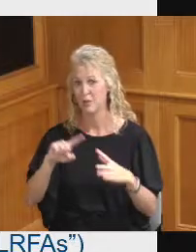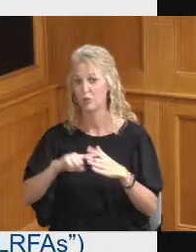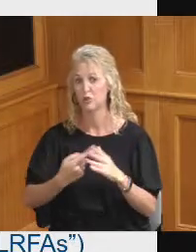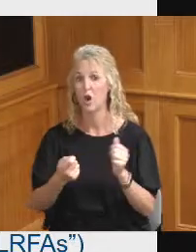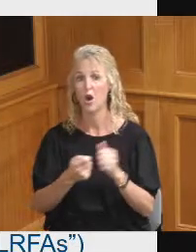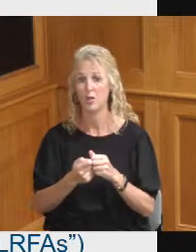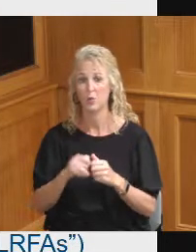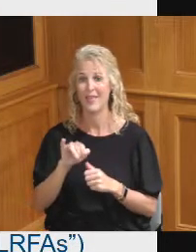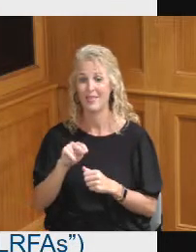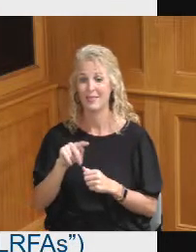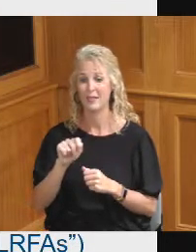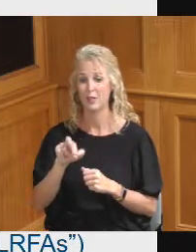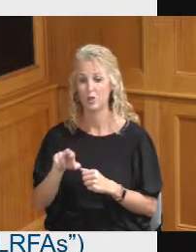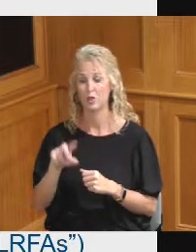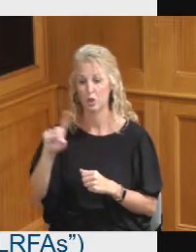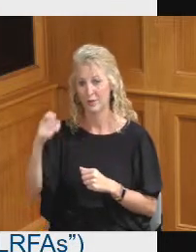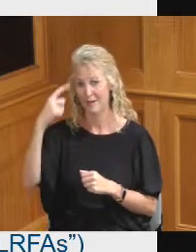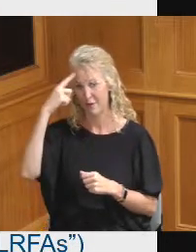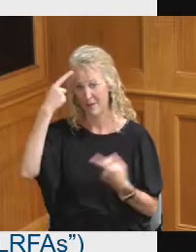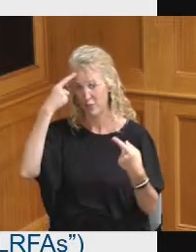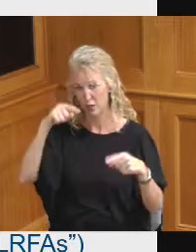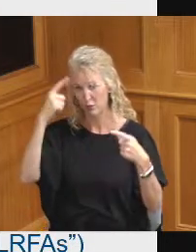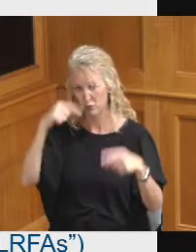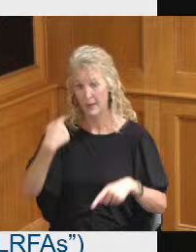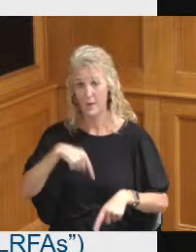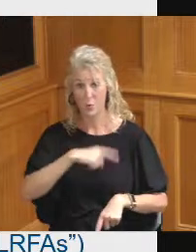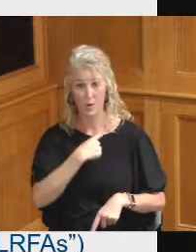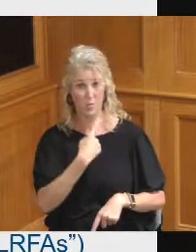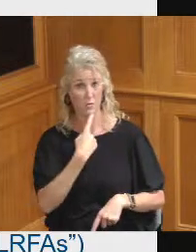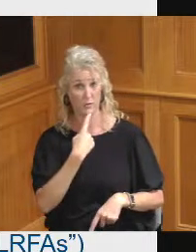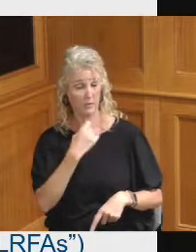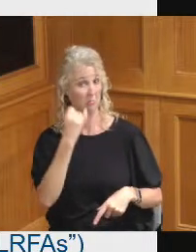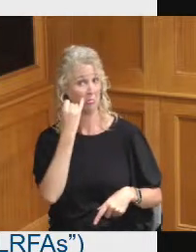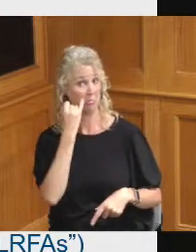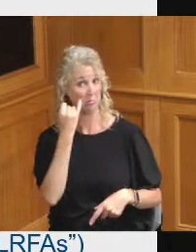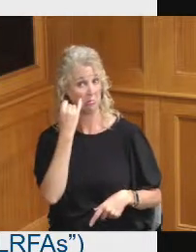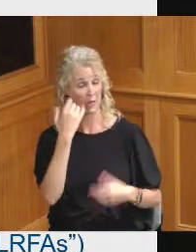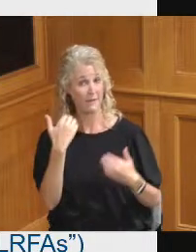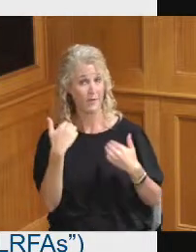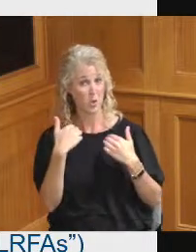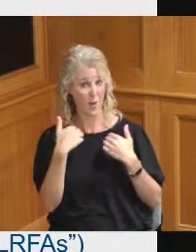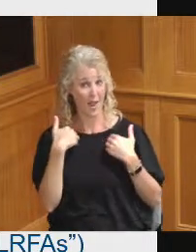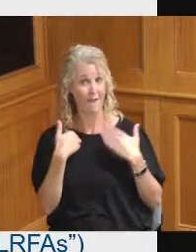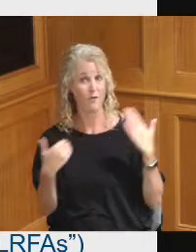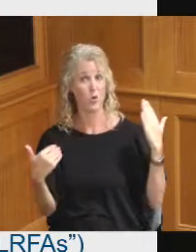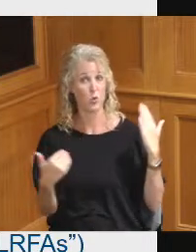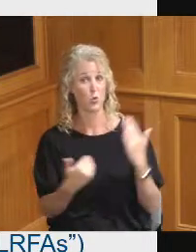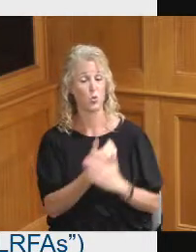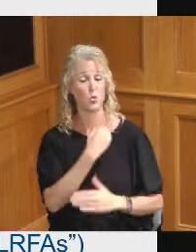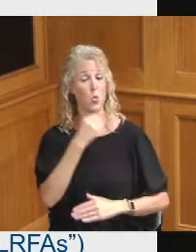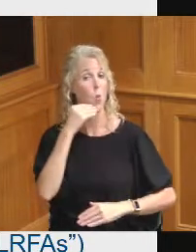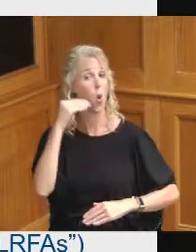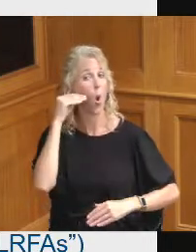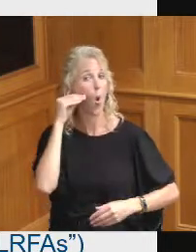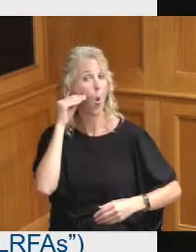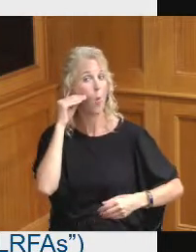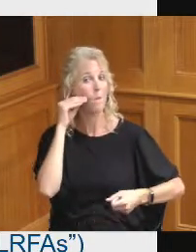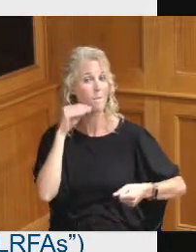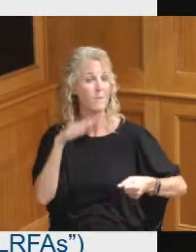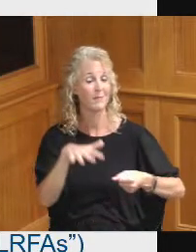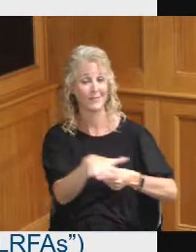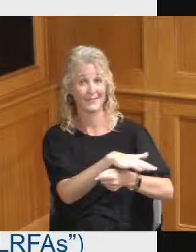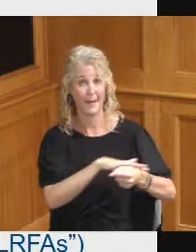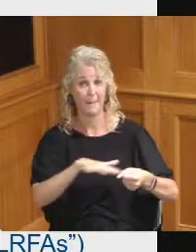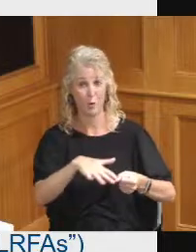intergovernmental agreement, whereby we would say, if you have a development inside of your